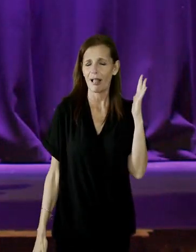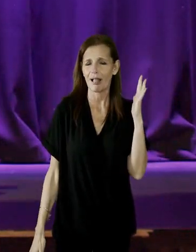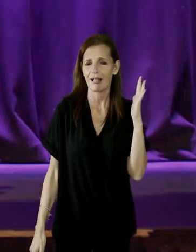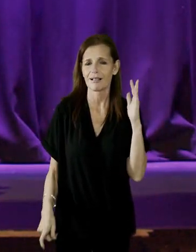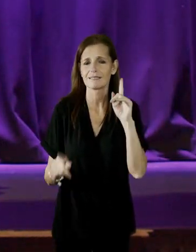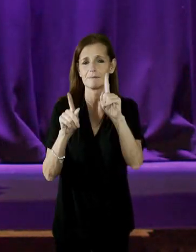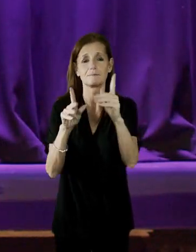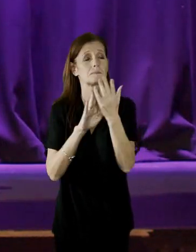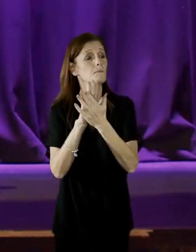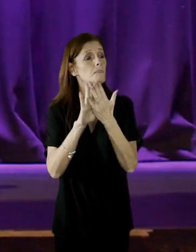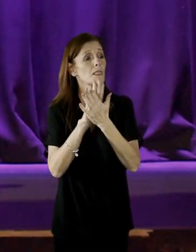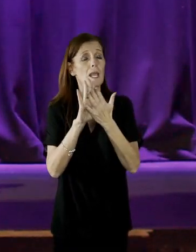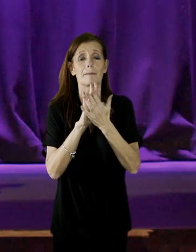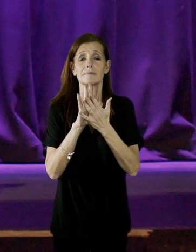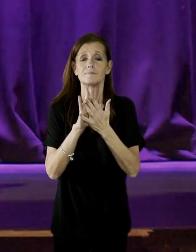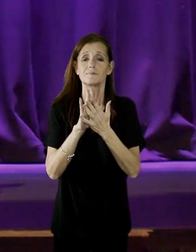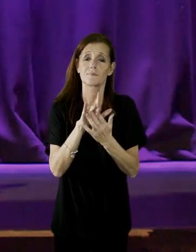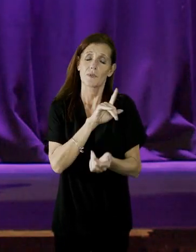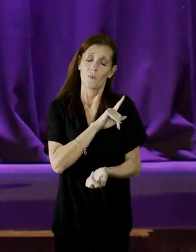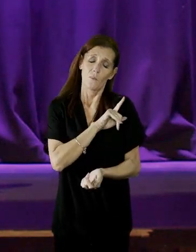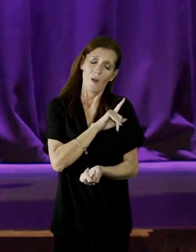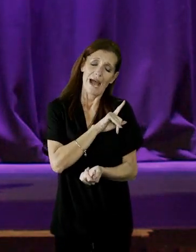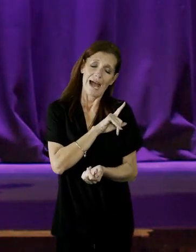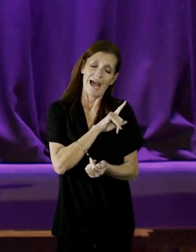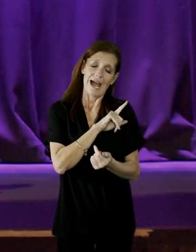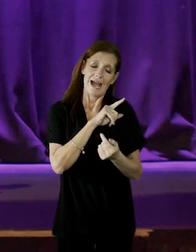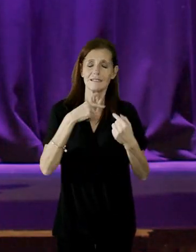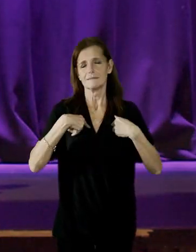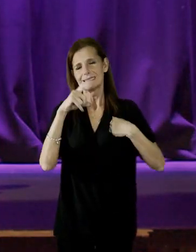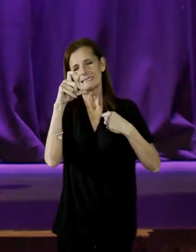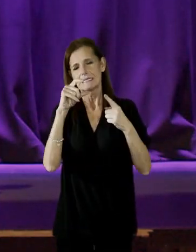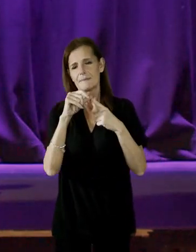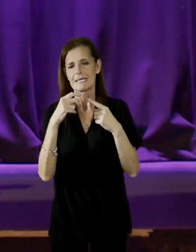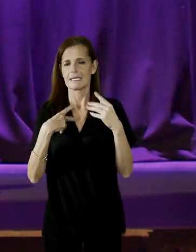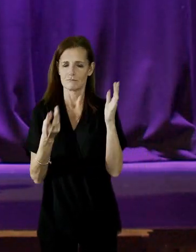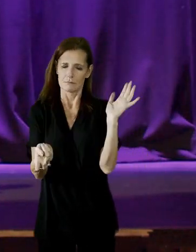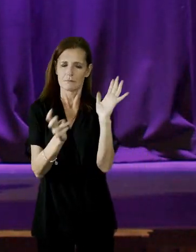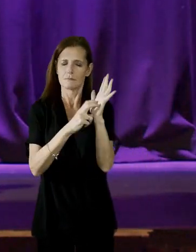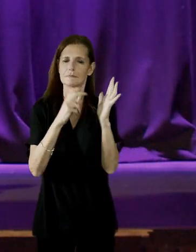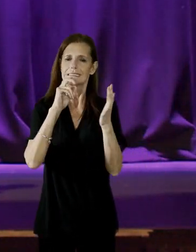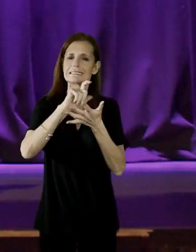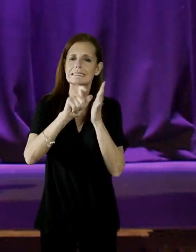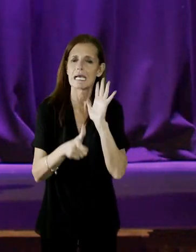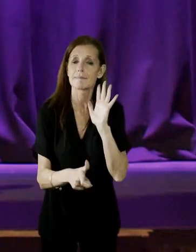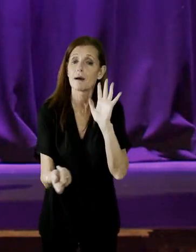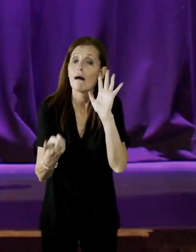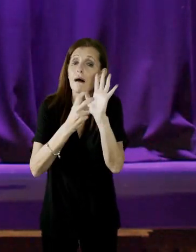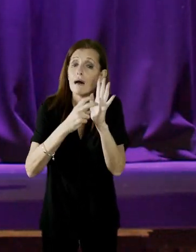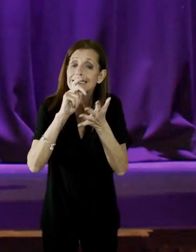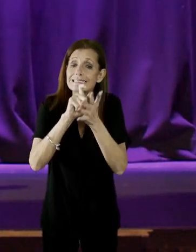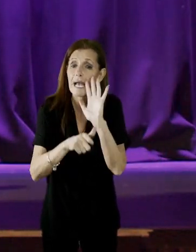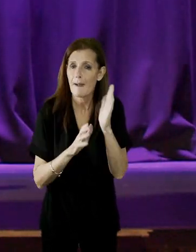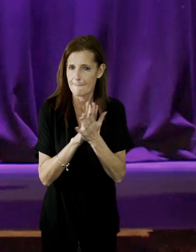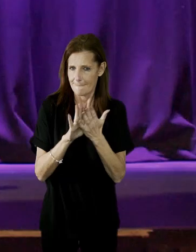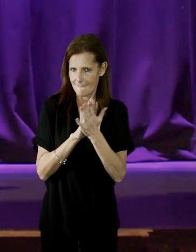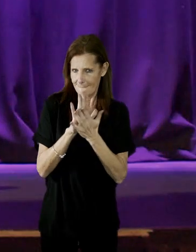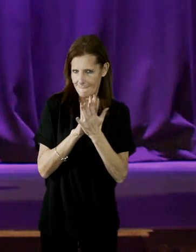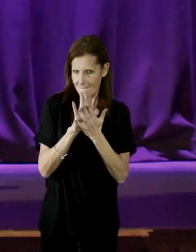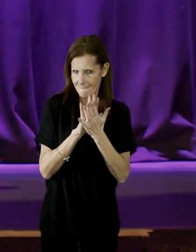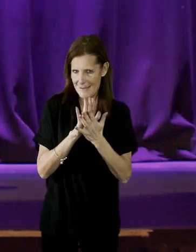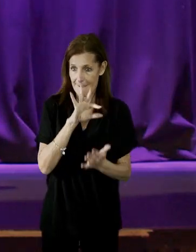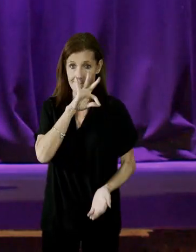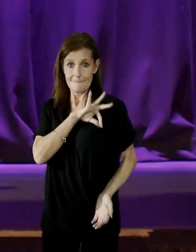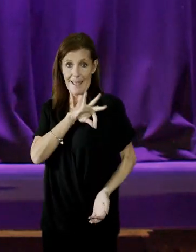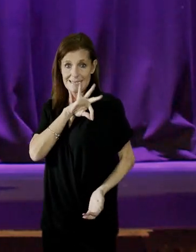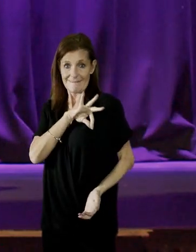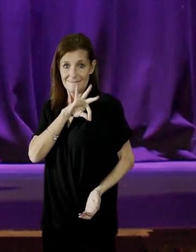because I've got cerebral palsy, it means I'm registered disabled, right? And because I'm registered disabled, it means that I get all the benefits of being a